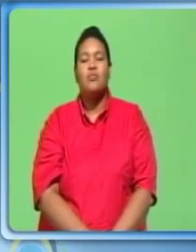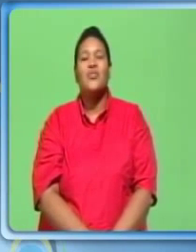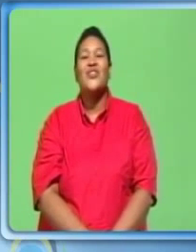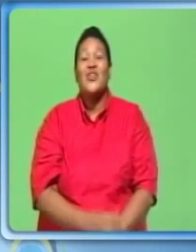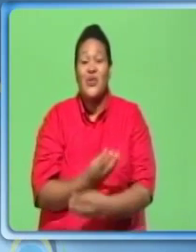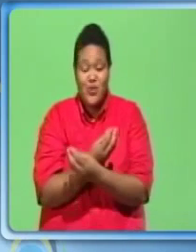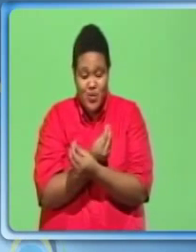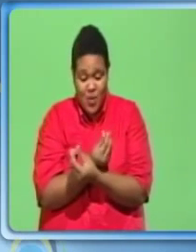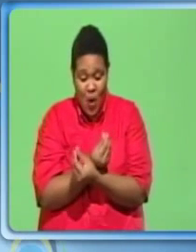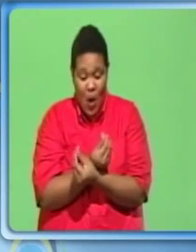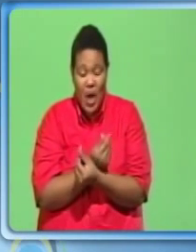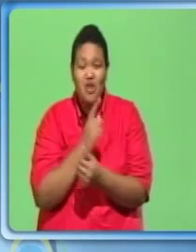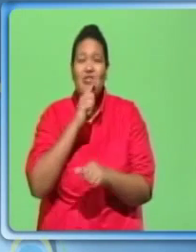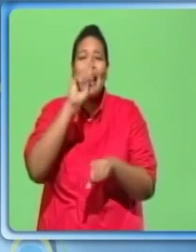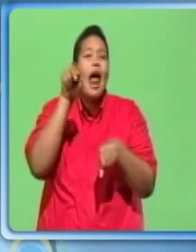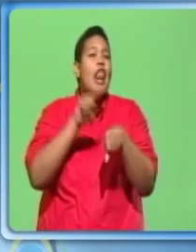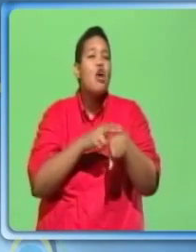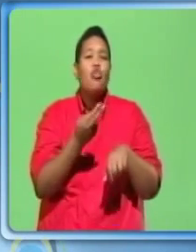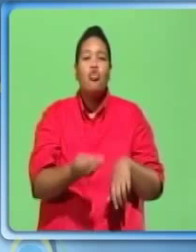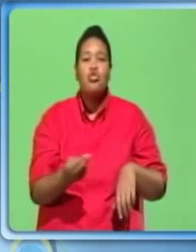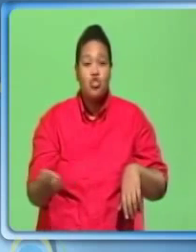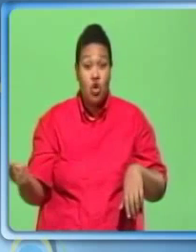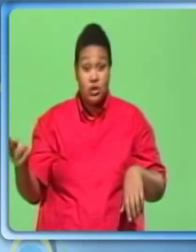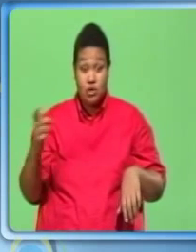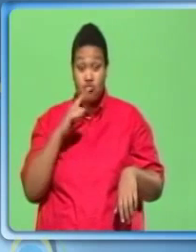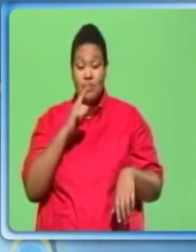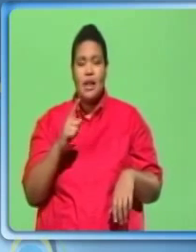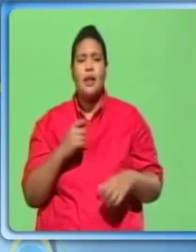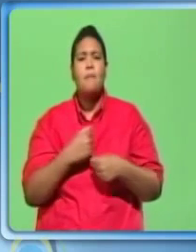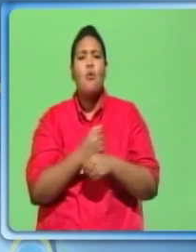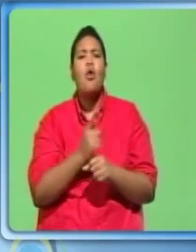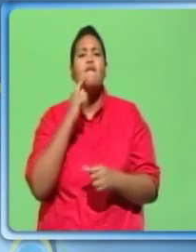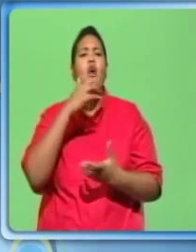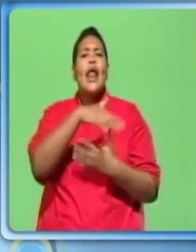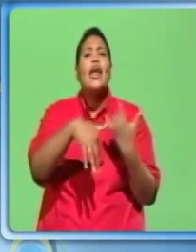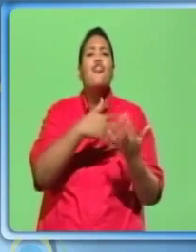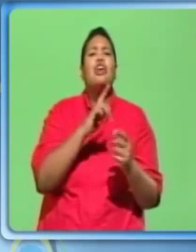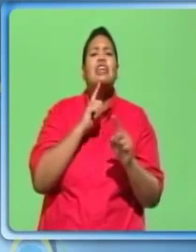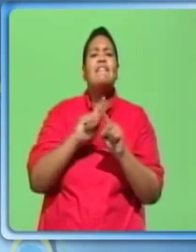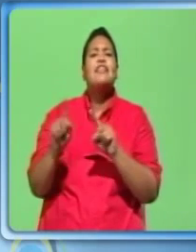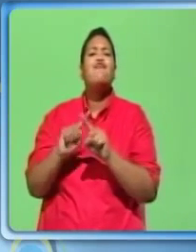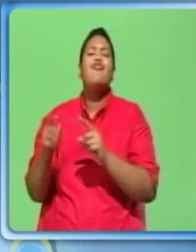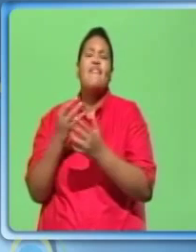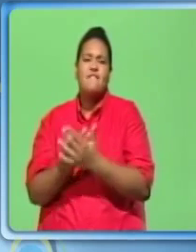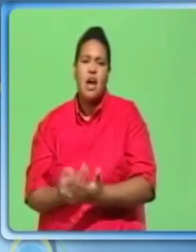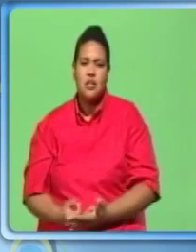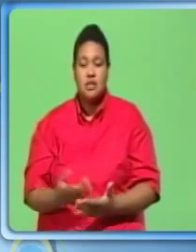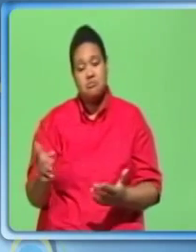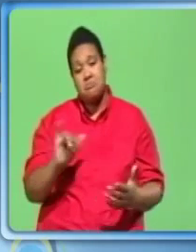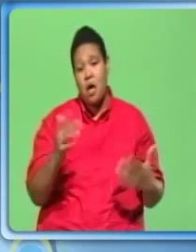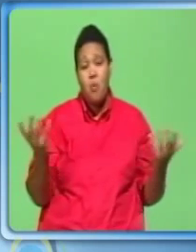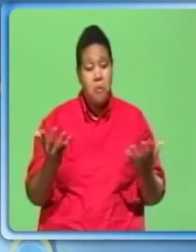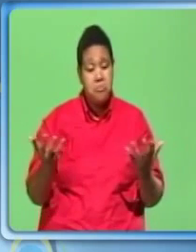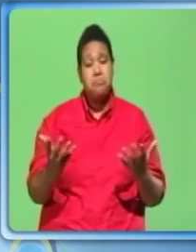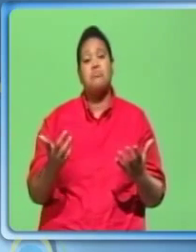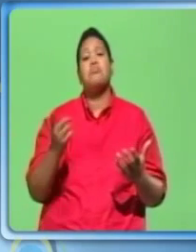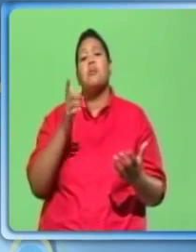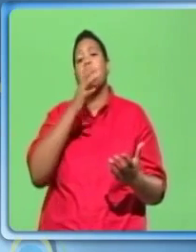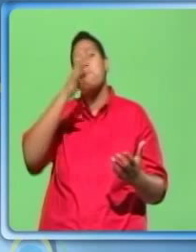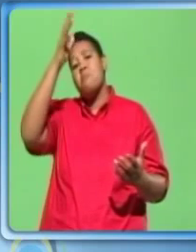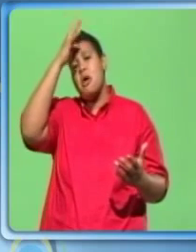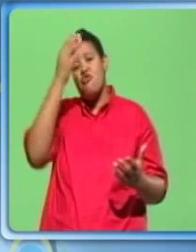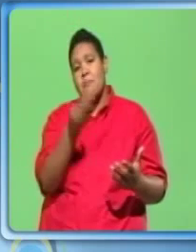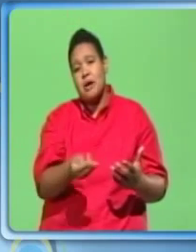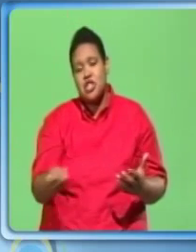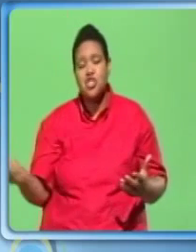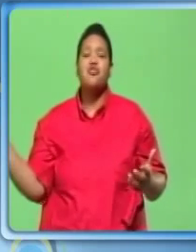Soil is a natural resource that is a product of the interaction of several factors, such as parent